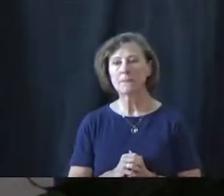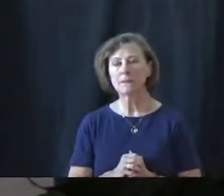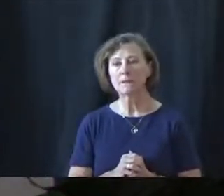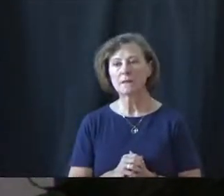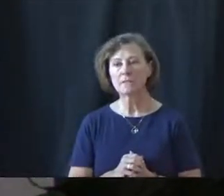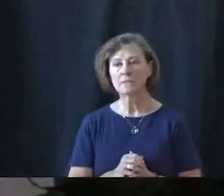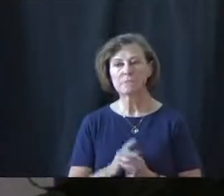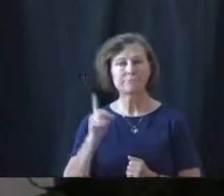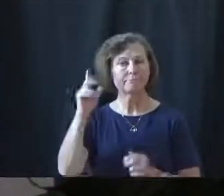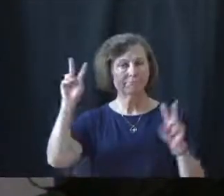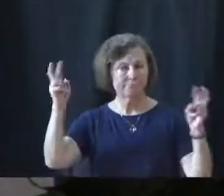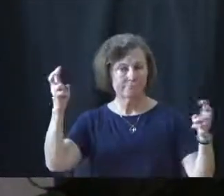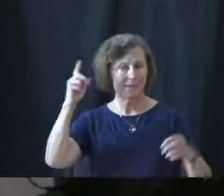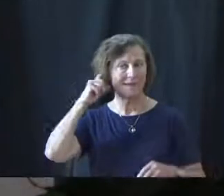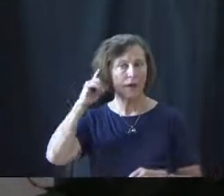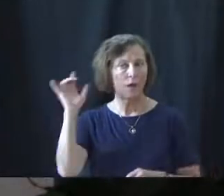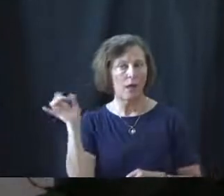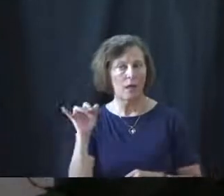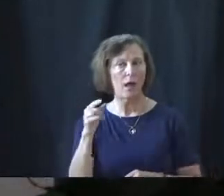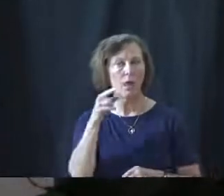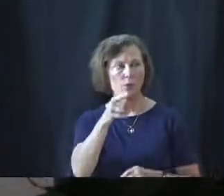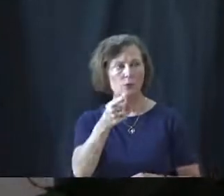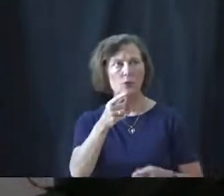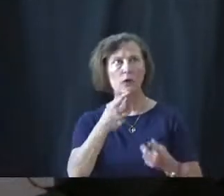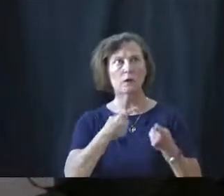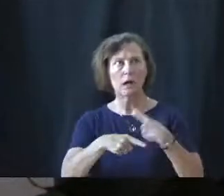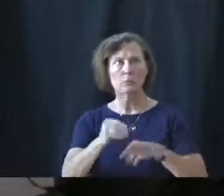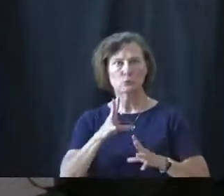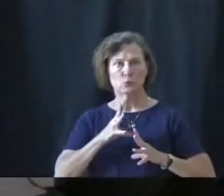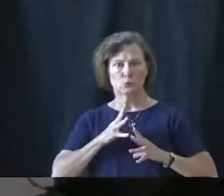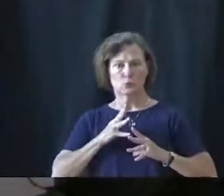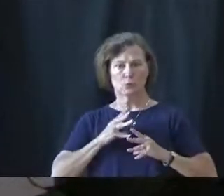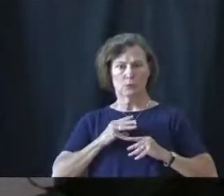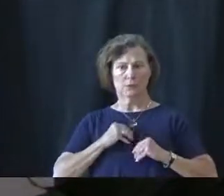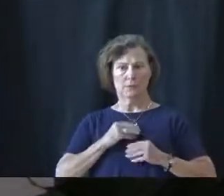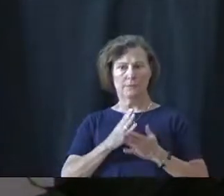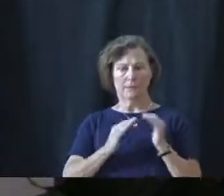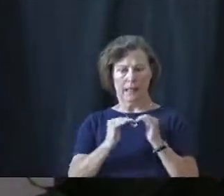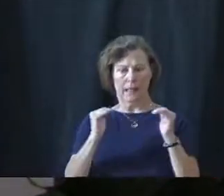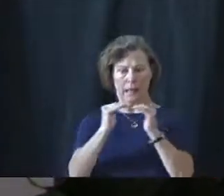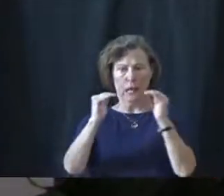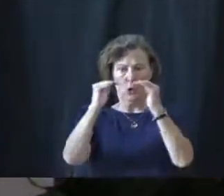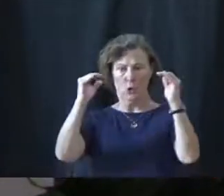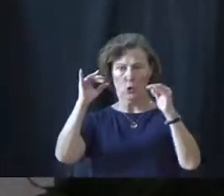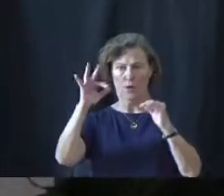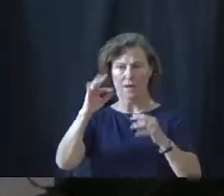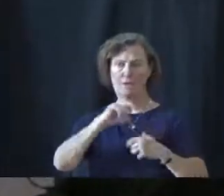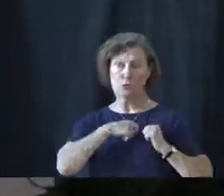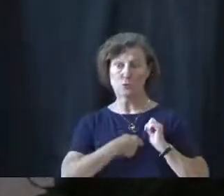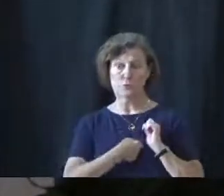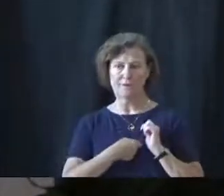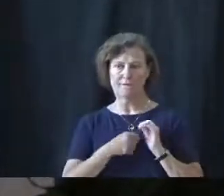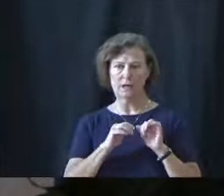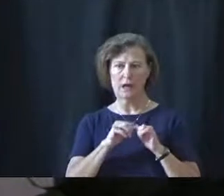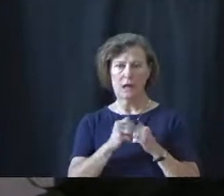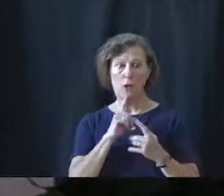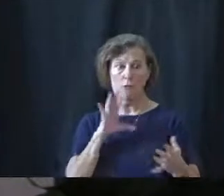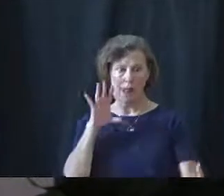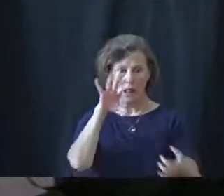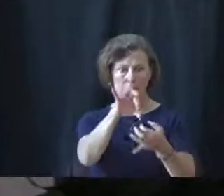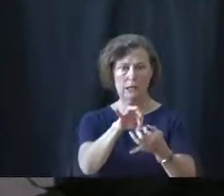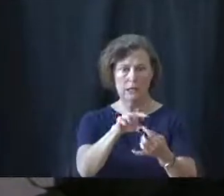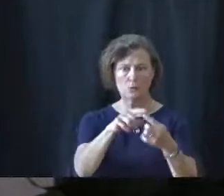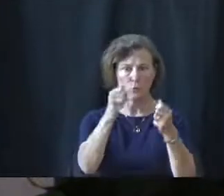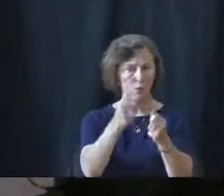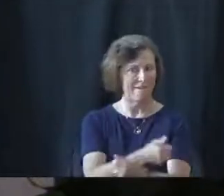It sounds like you are coming to terms with some of the layers of grief and how it's totally connected to